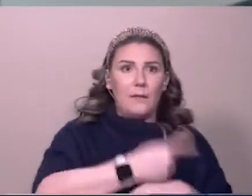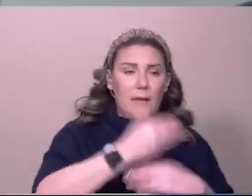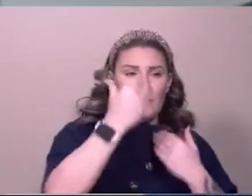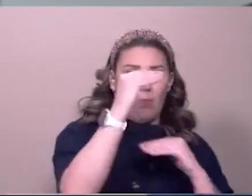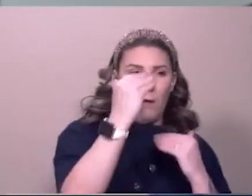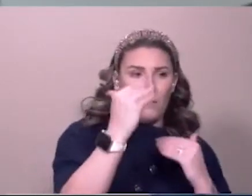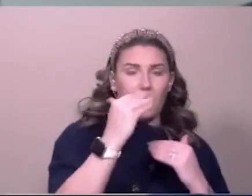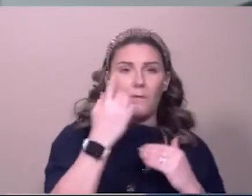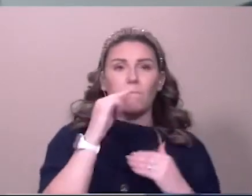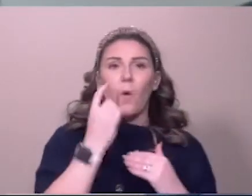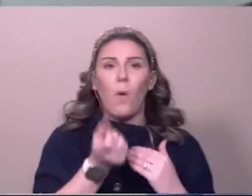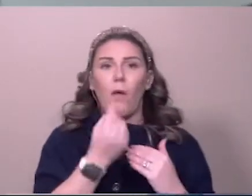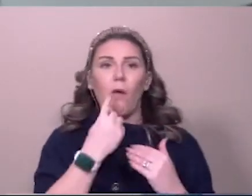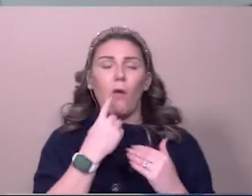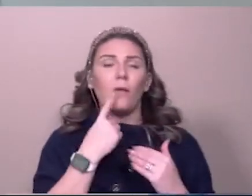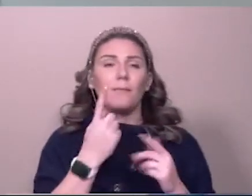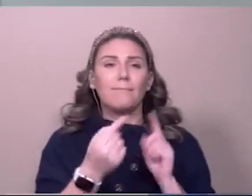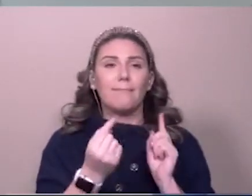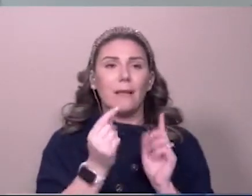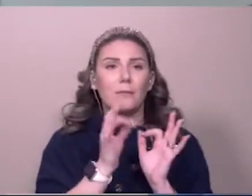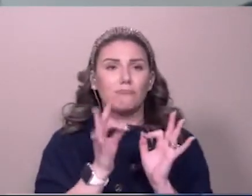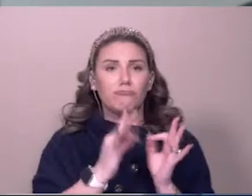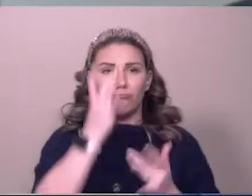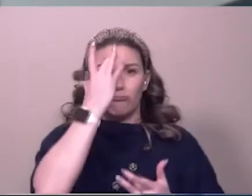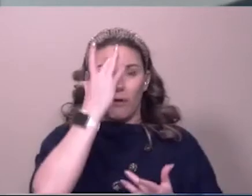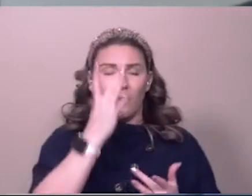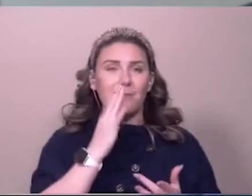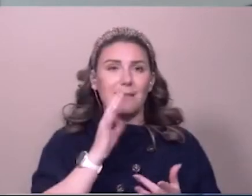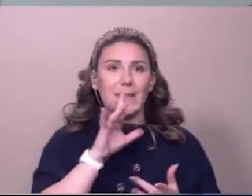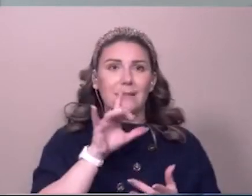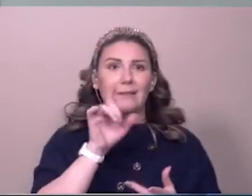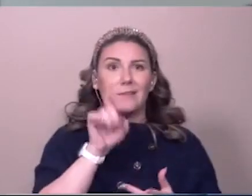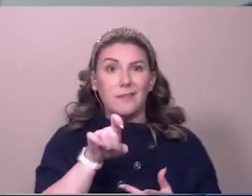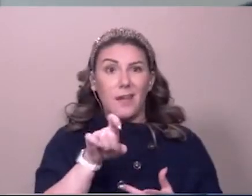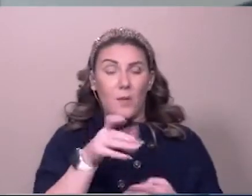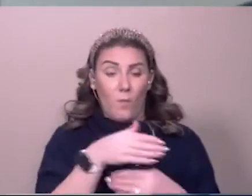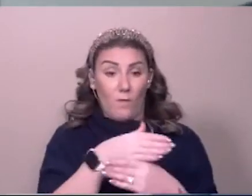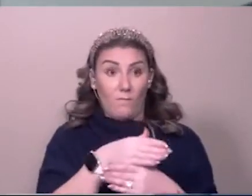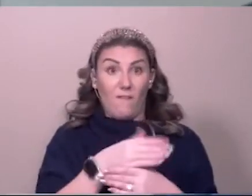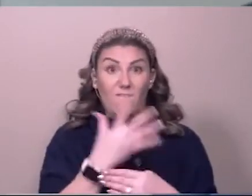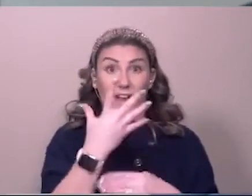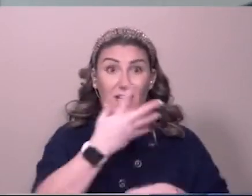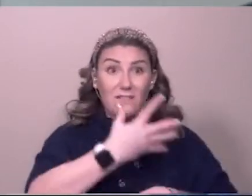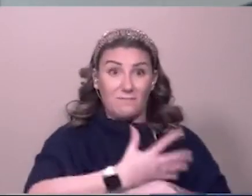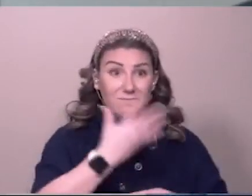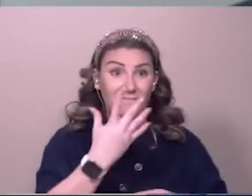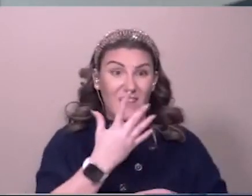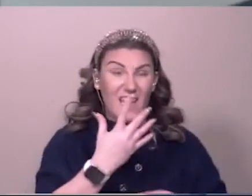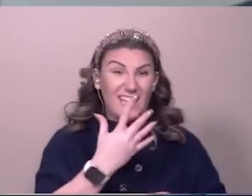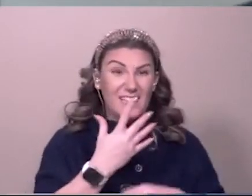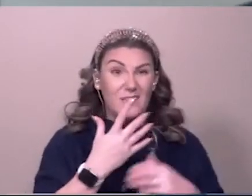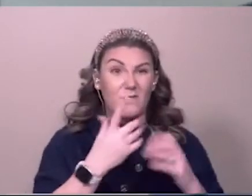oral antivirals. So we need to catch them within 5 days of the start of the symptoms. So that's an issue.